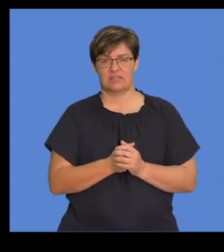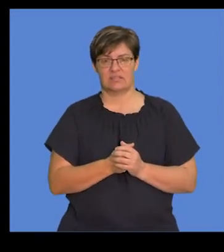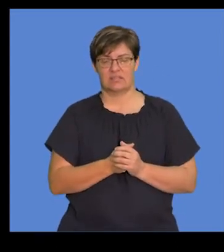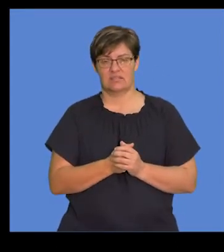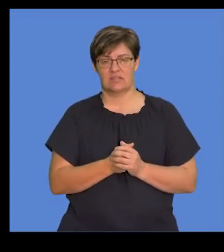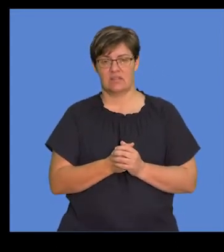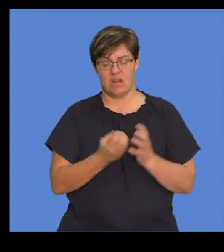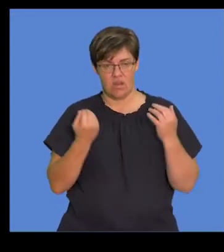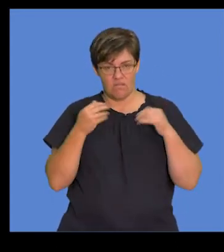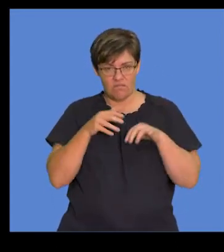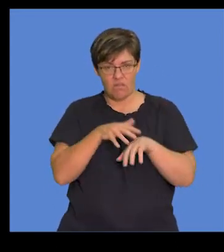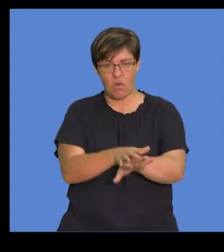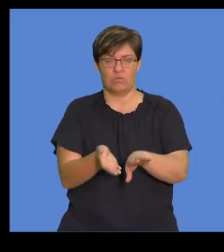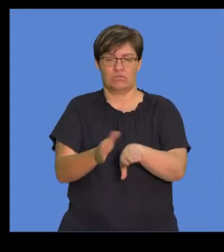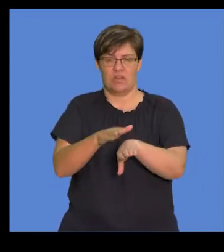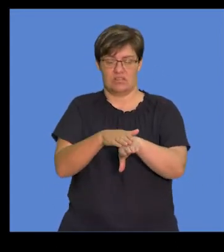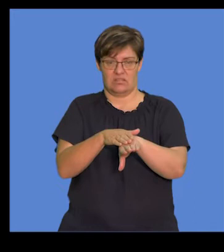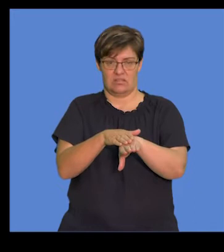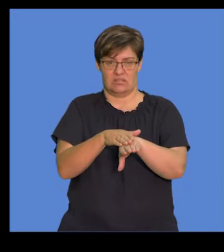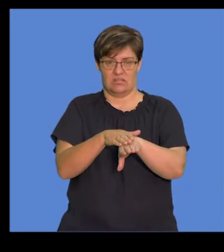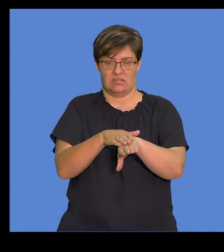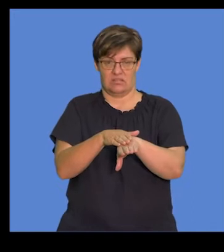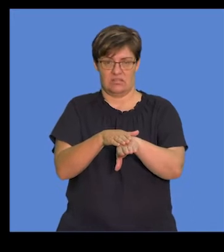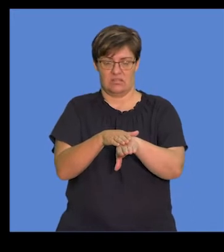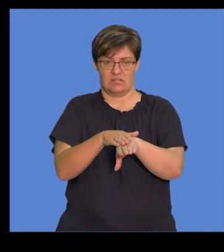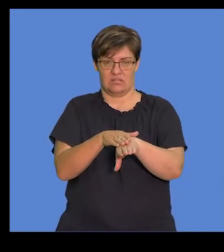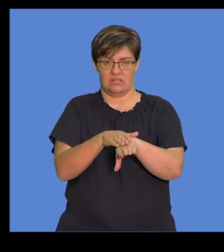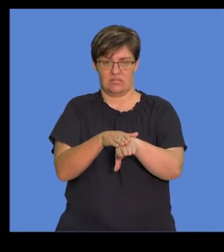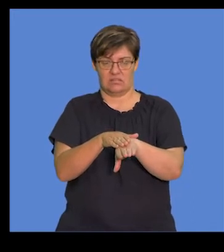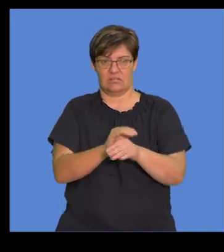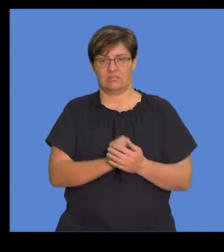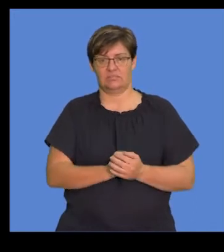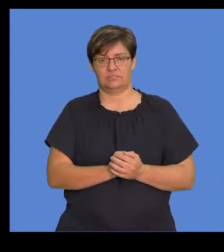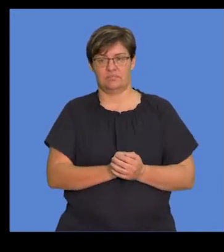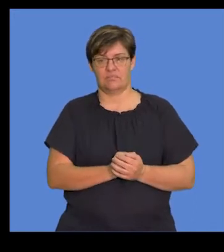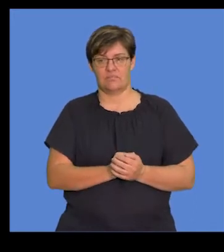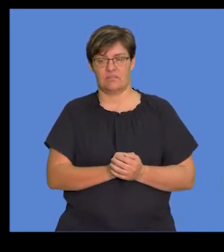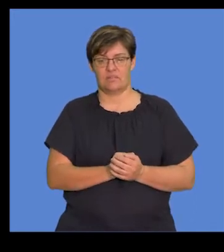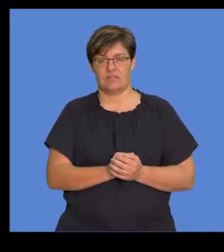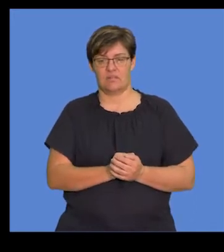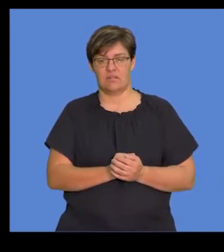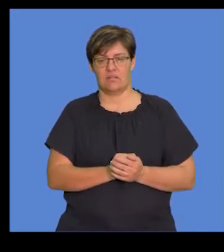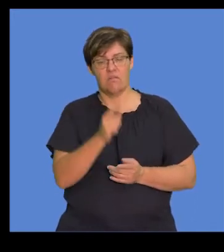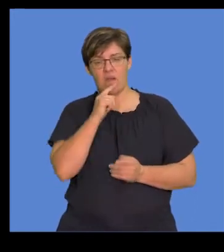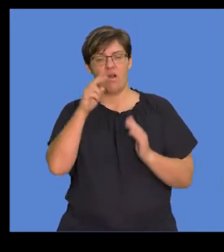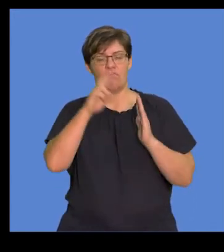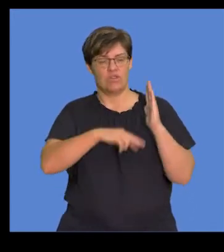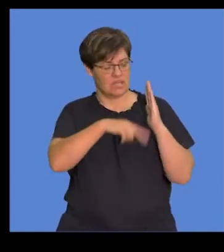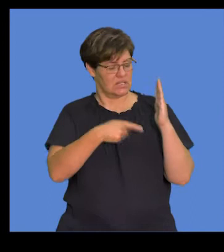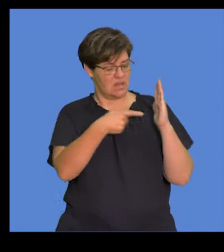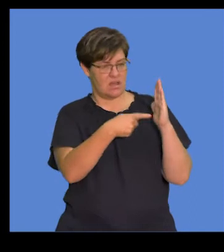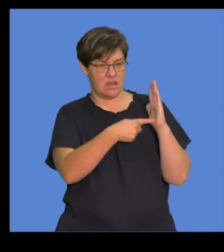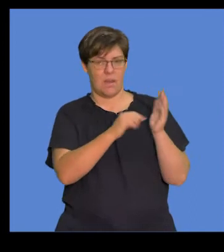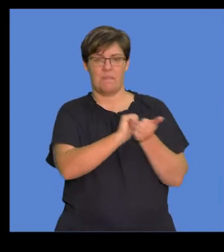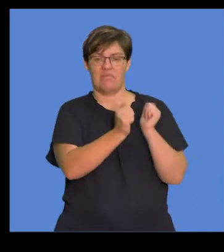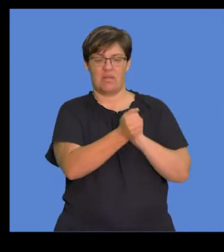of flow of charge. Okay, is the rate of flow of charge. Okay, so we are simply reading